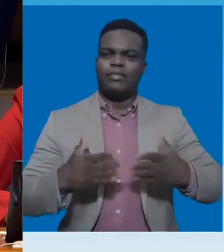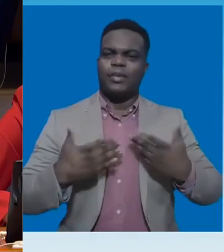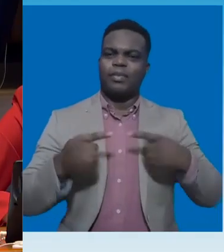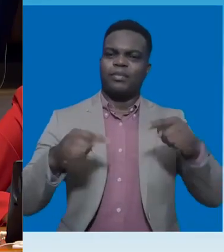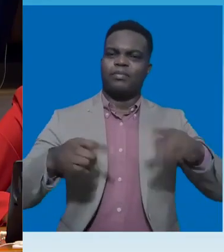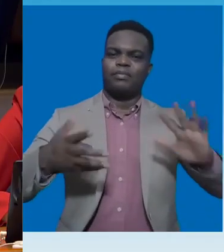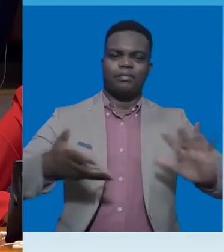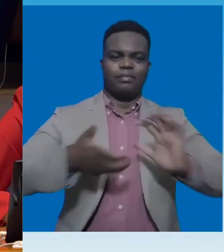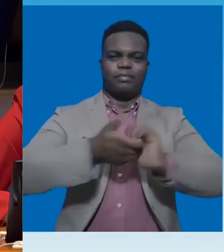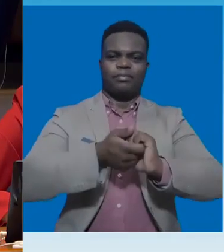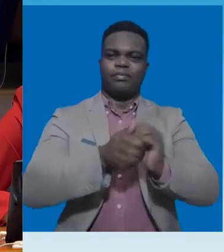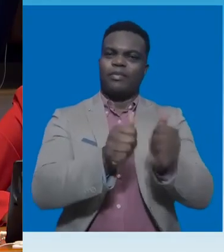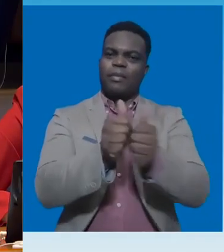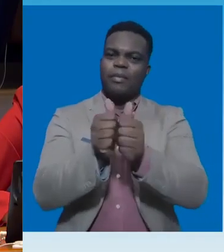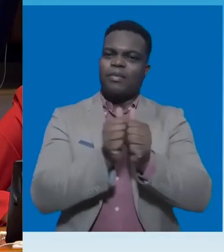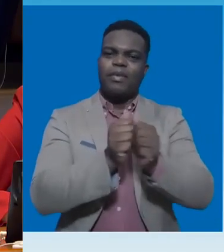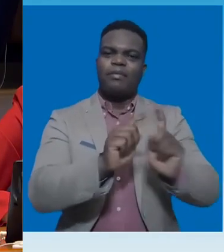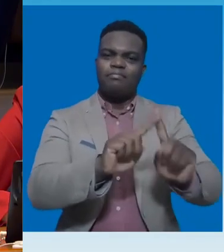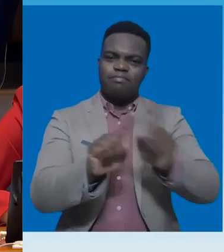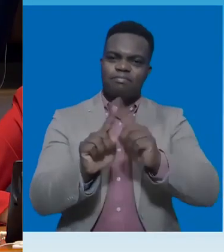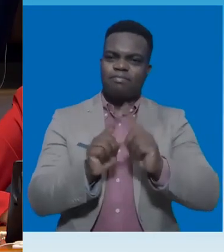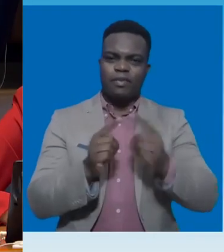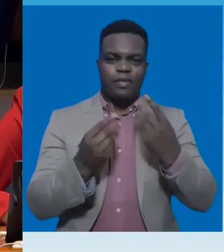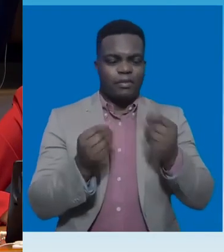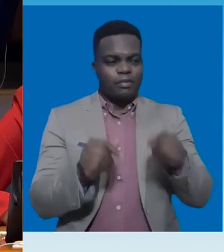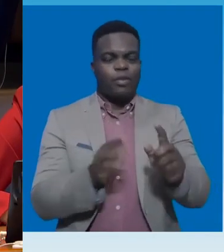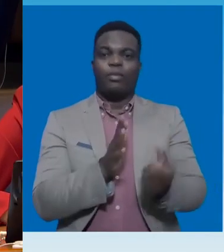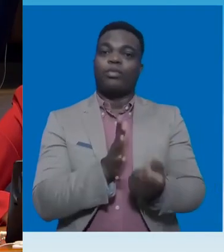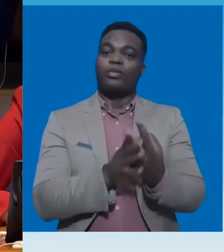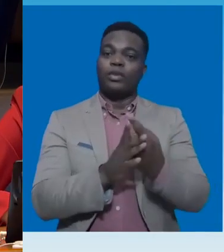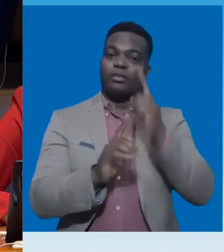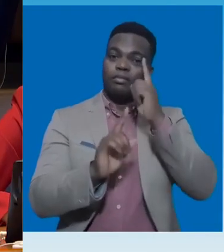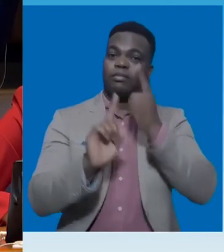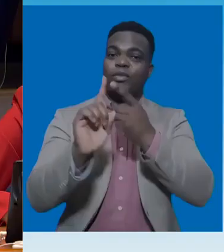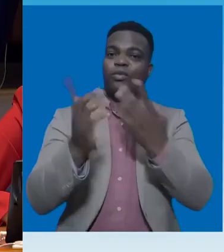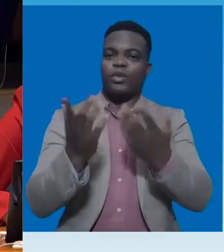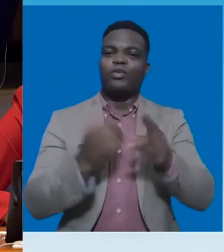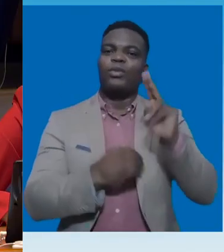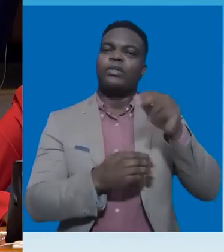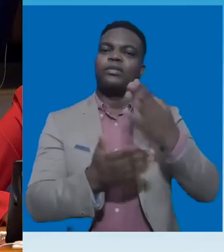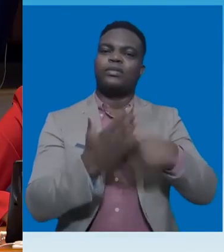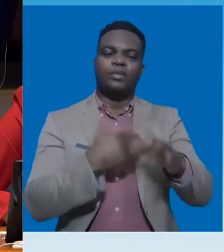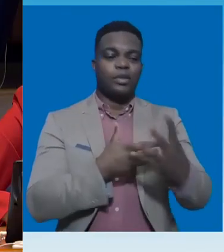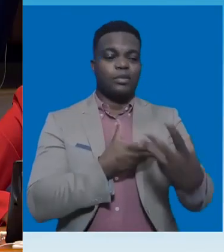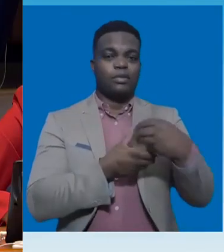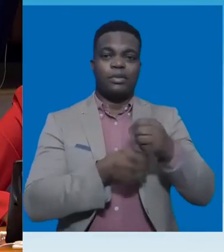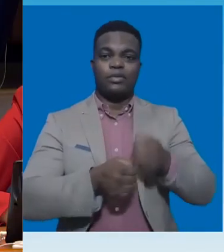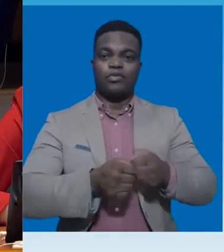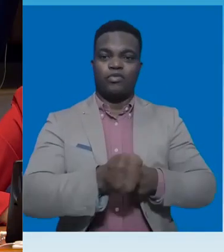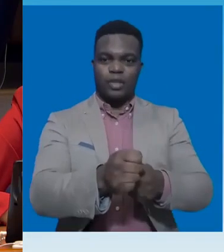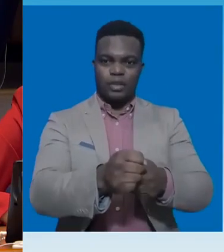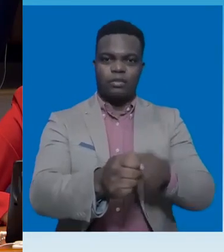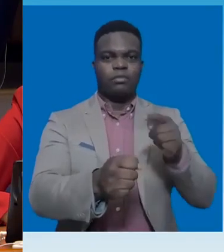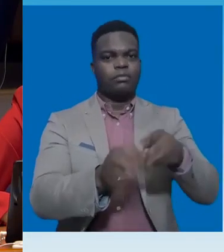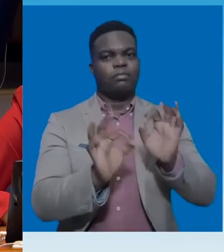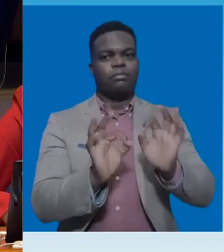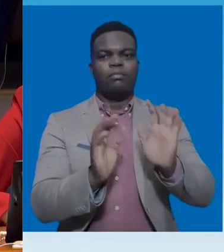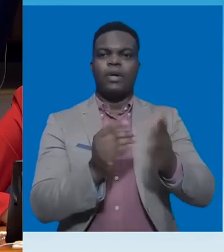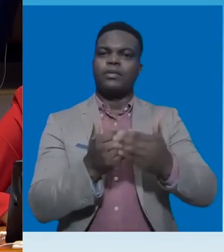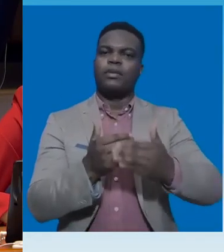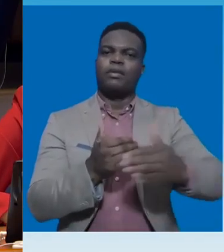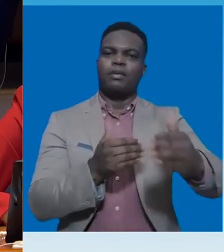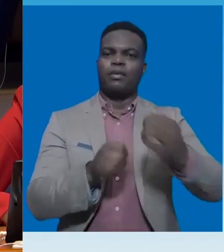Inclusion Strategy, a strategy that provides the foundation for sustainable and transformative progress on disability